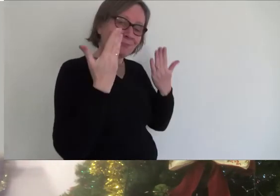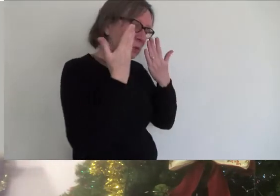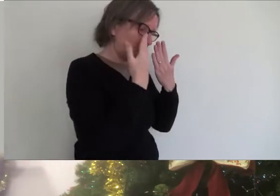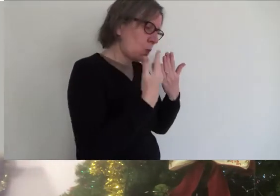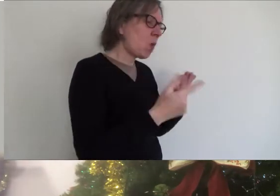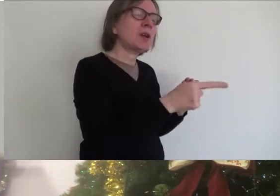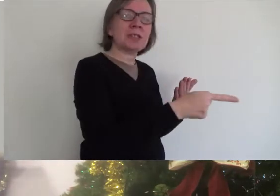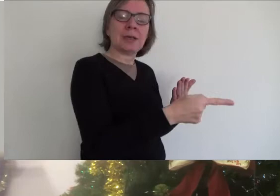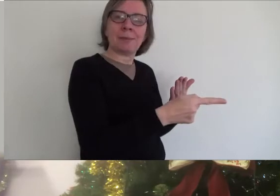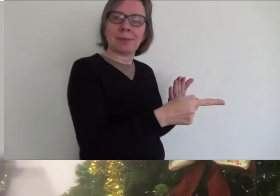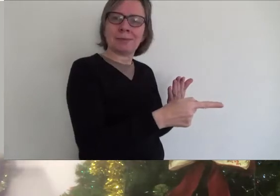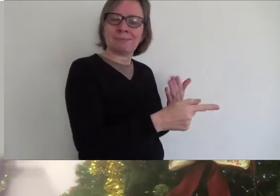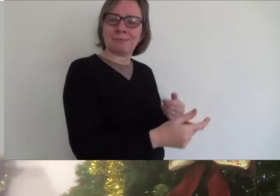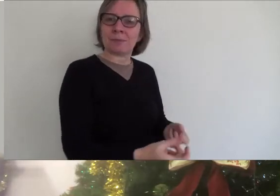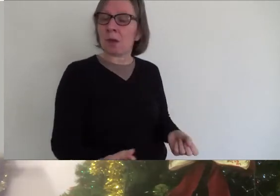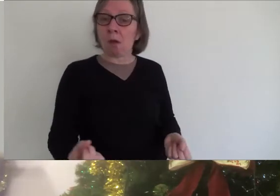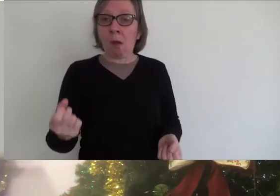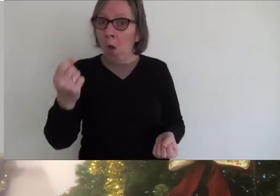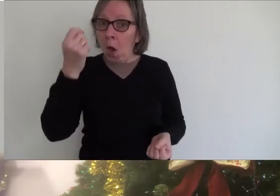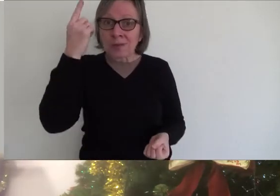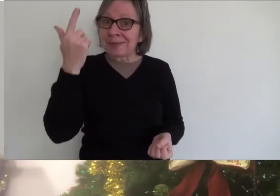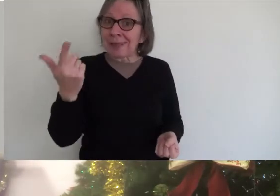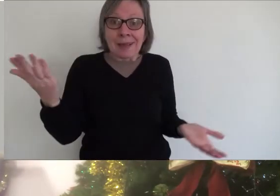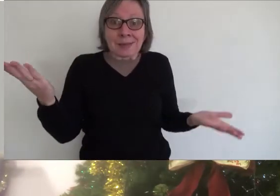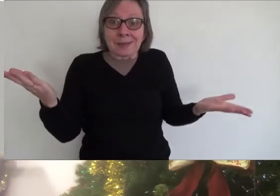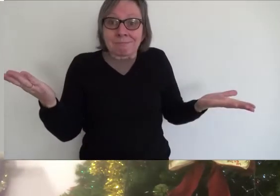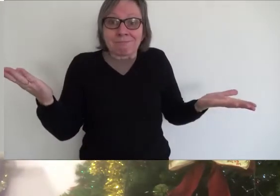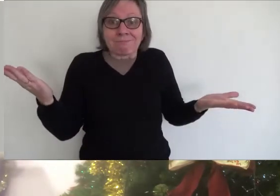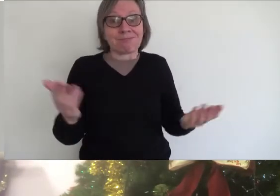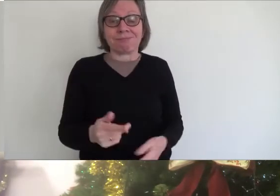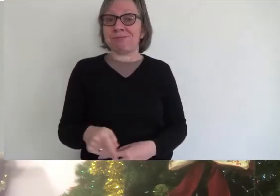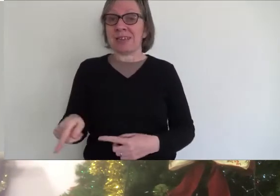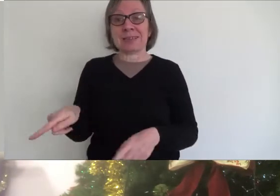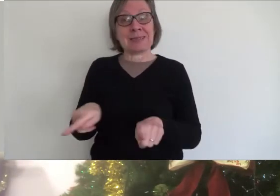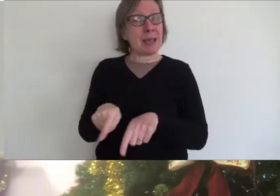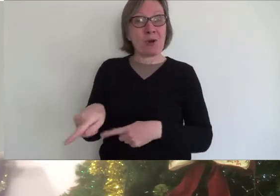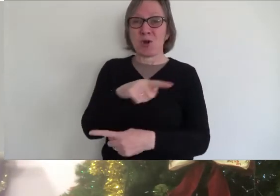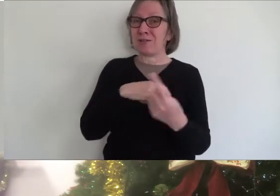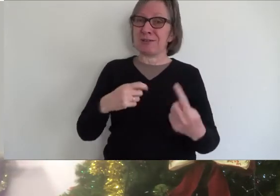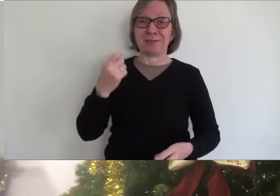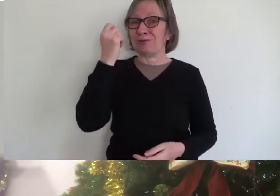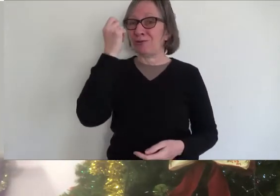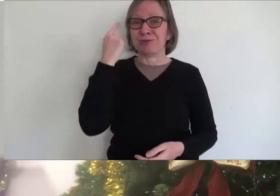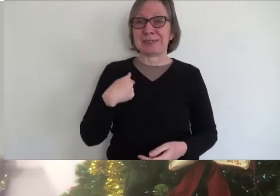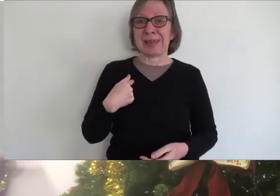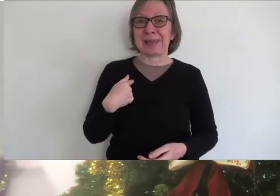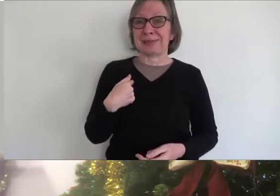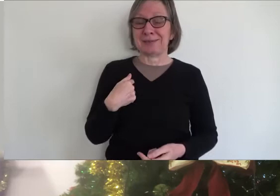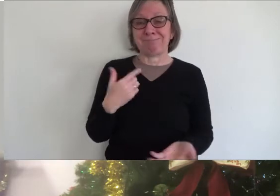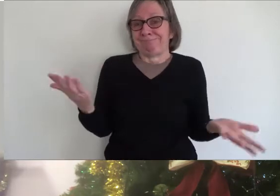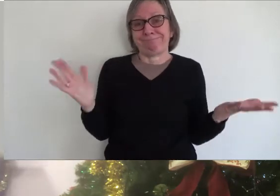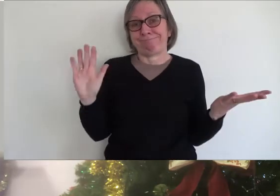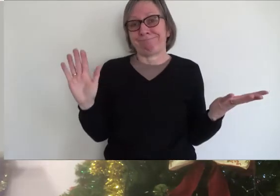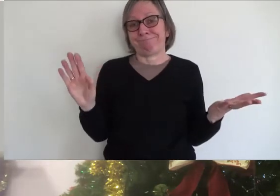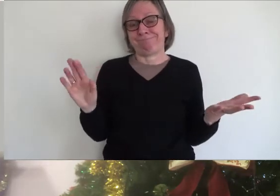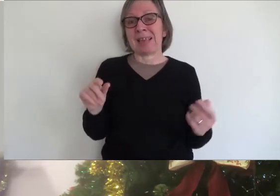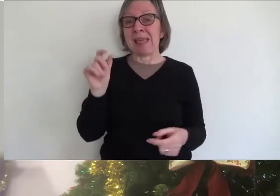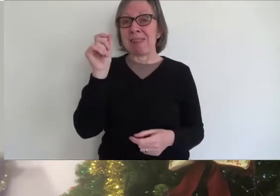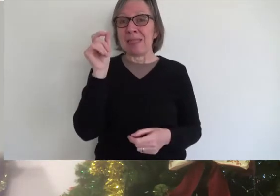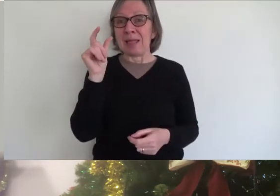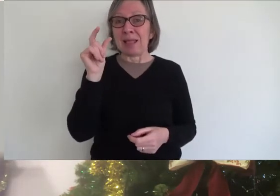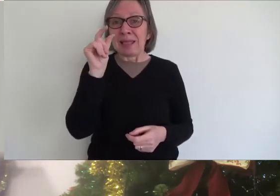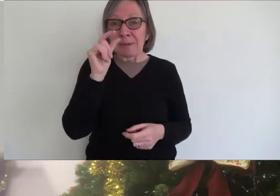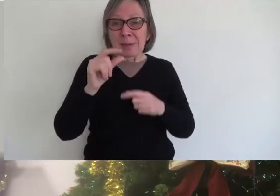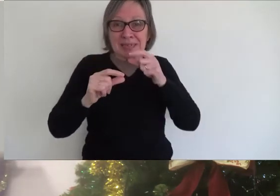they didn't understand it all. We don't all understand how God works. He reveals little bits, but what they were doing